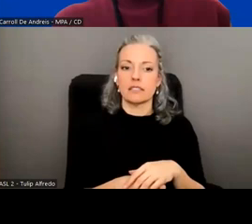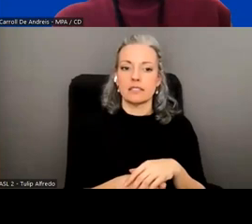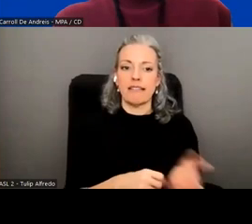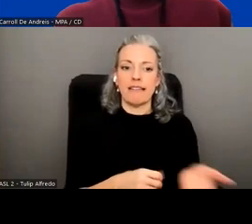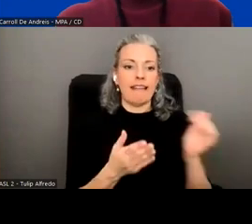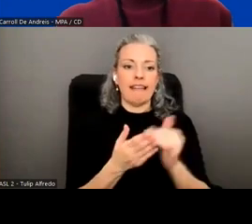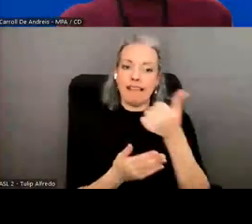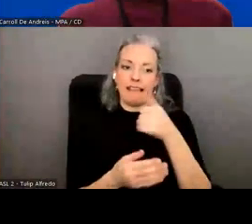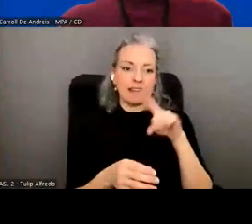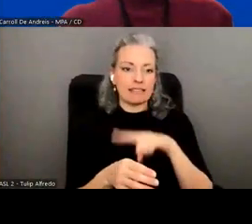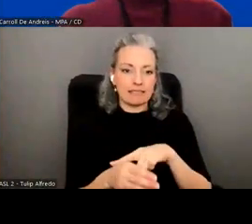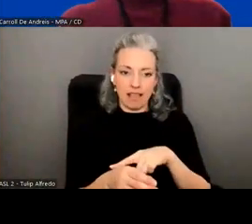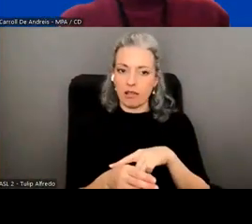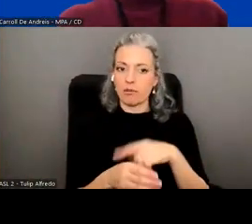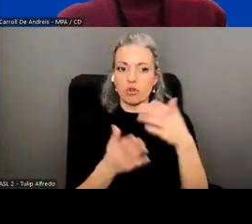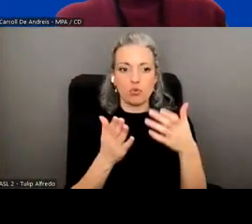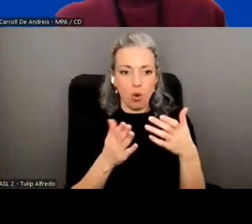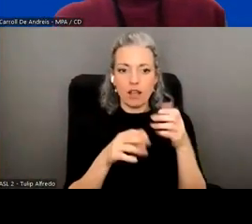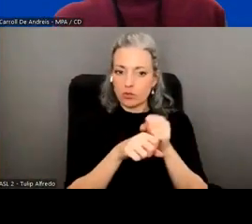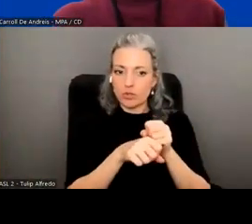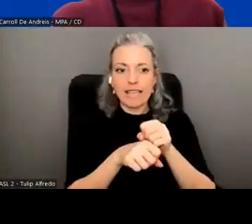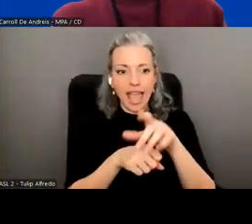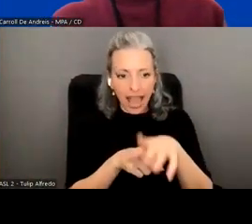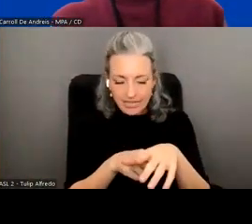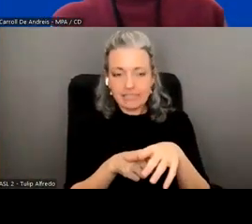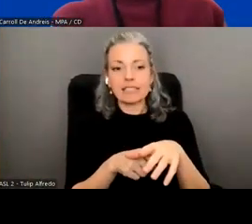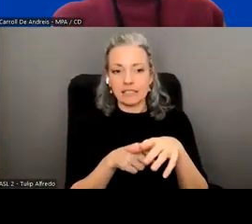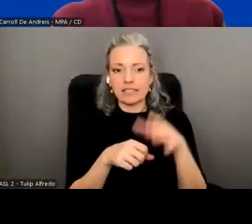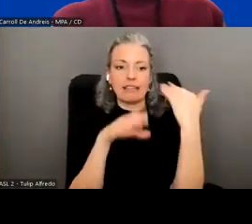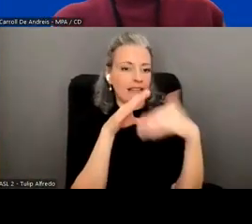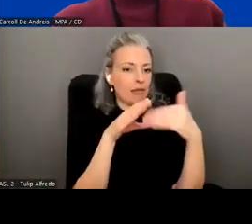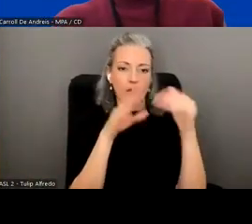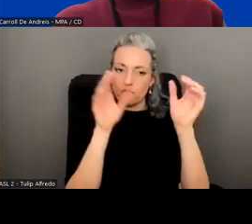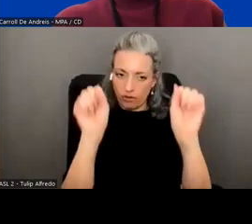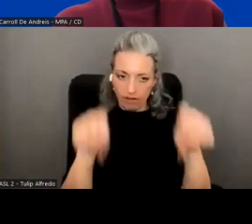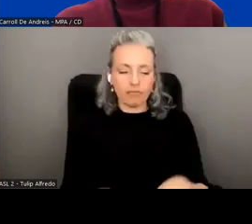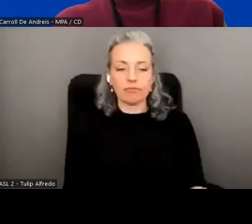anytime written comments can be sent to our Engage email box,